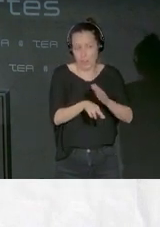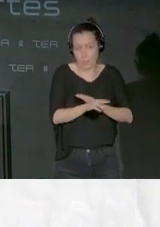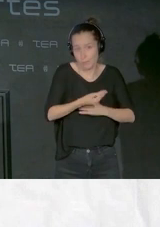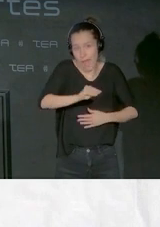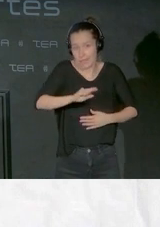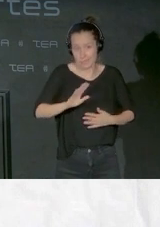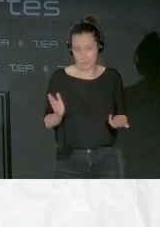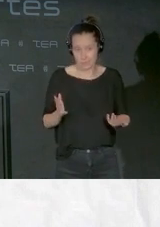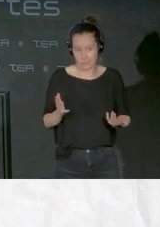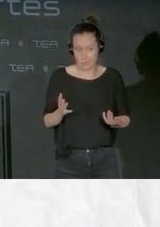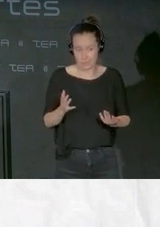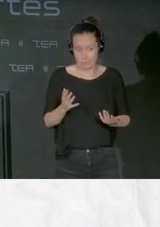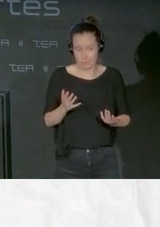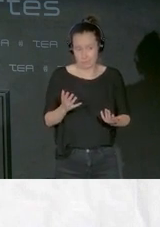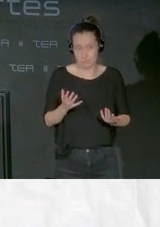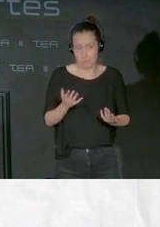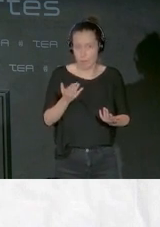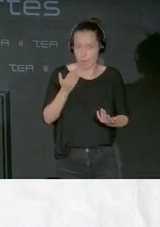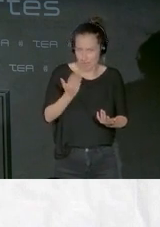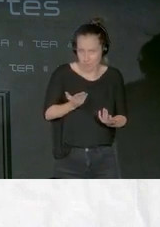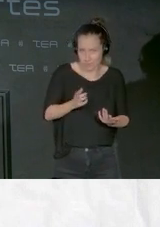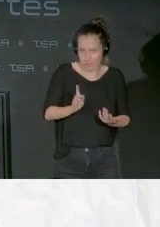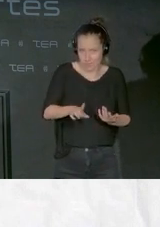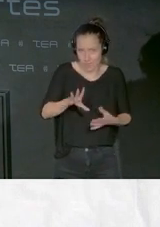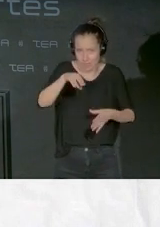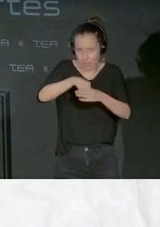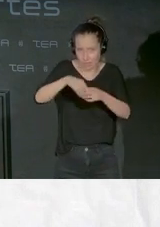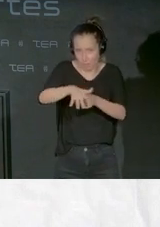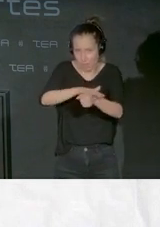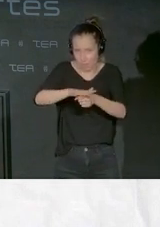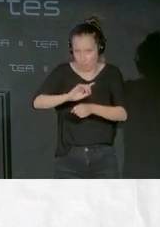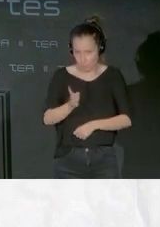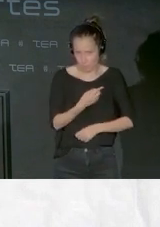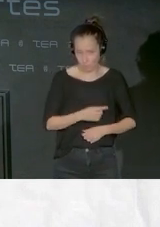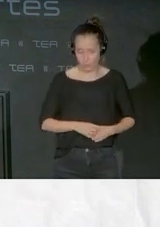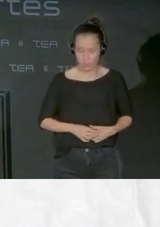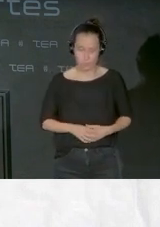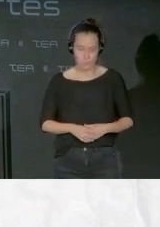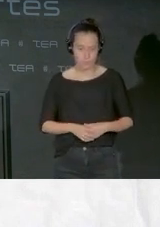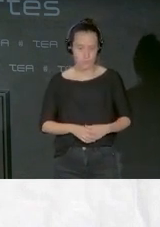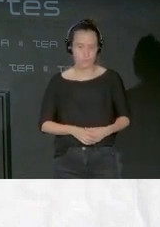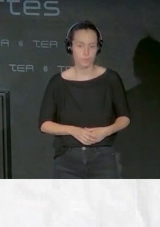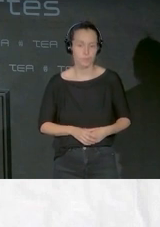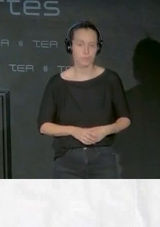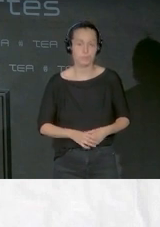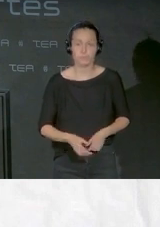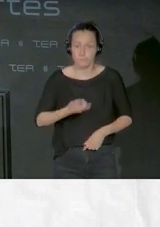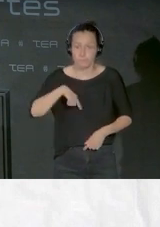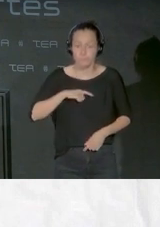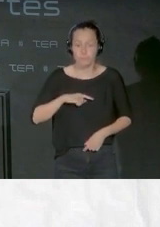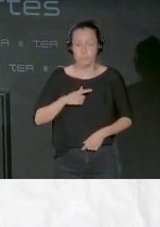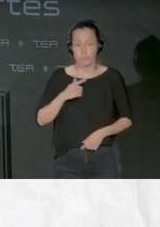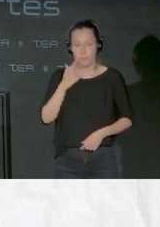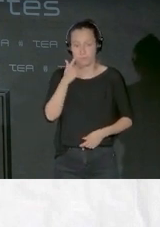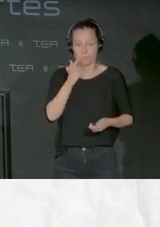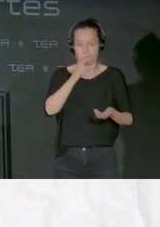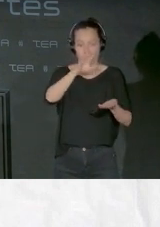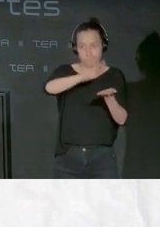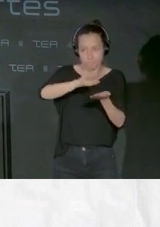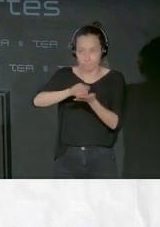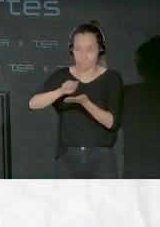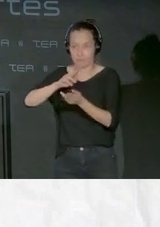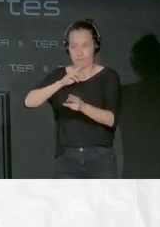Statistics that we've collected, but also backed up by other surveys, suggest that skills and talent shortages, so basically skills